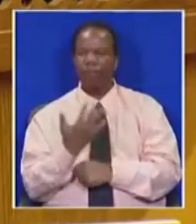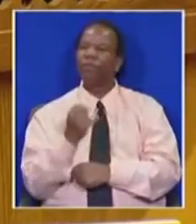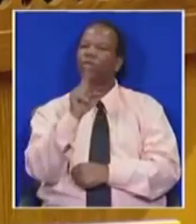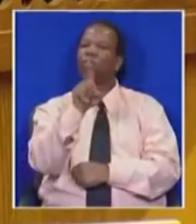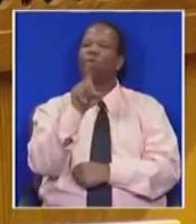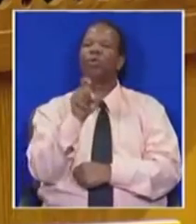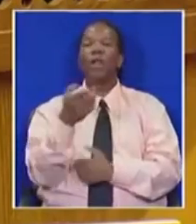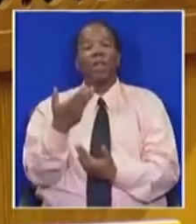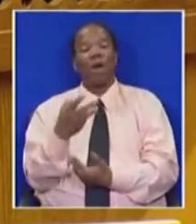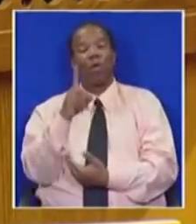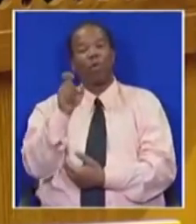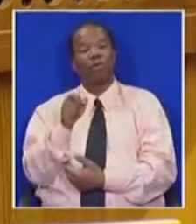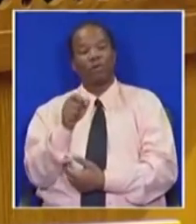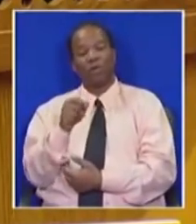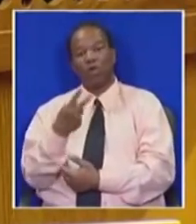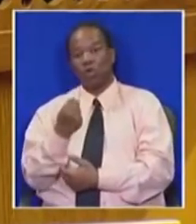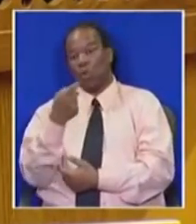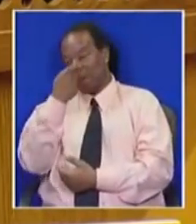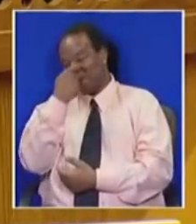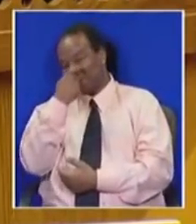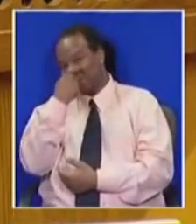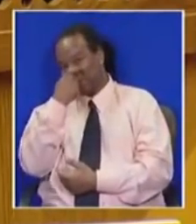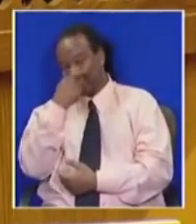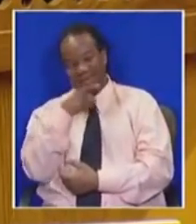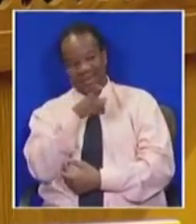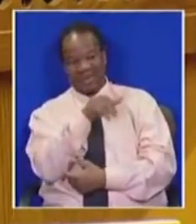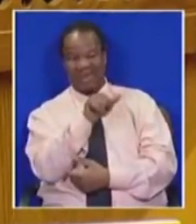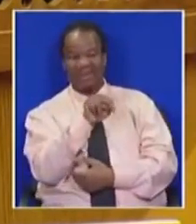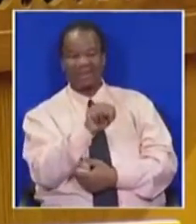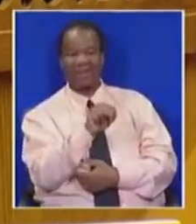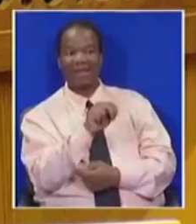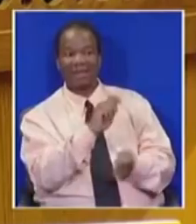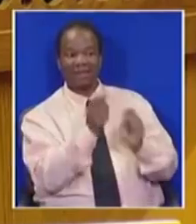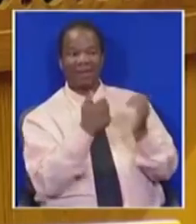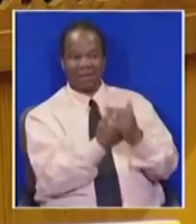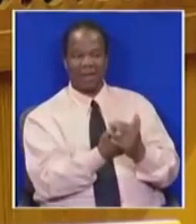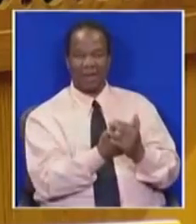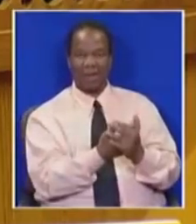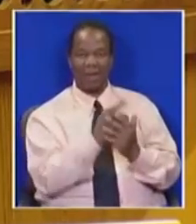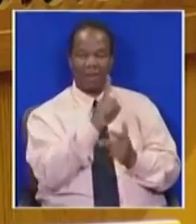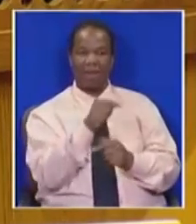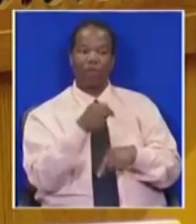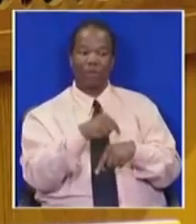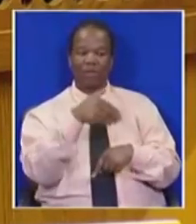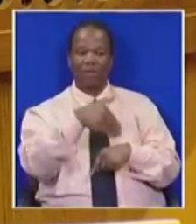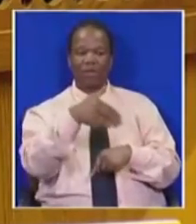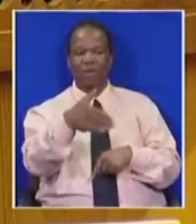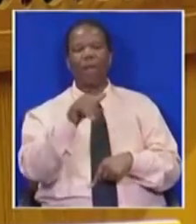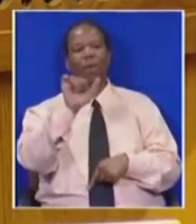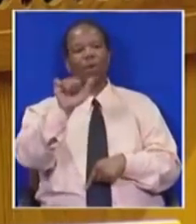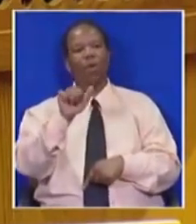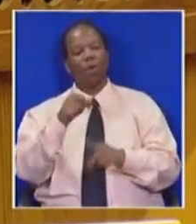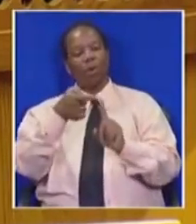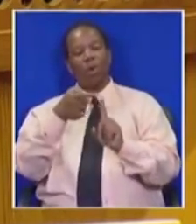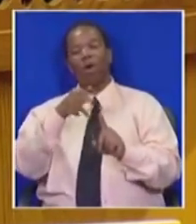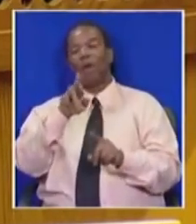President Ramaphosa, can the ANC reform itself? Only time will tell. Mr. Ramaphosa, you are not just the president of a